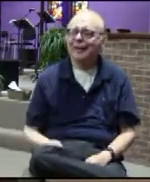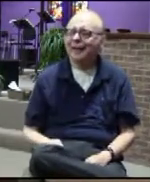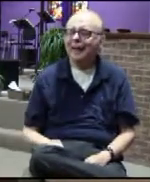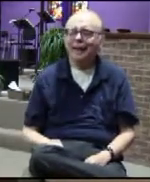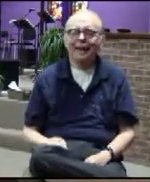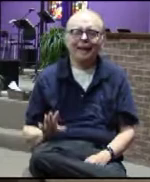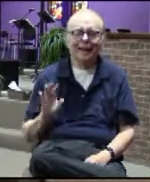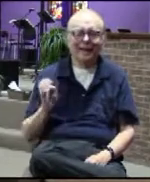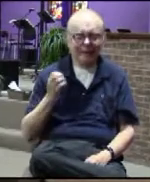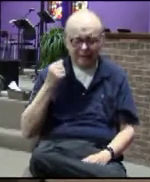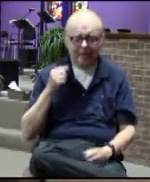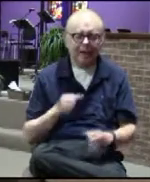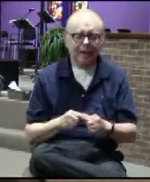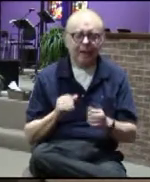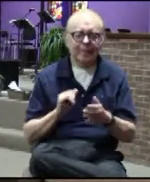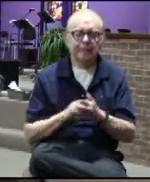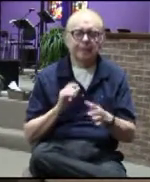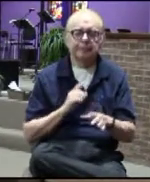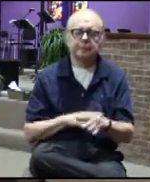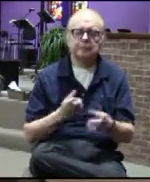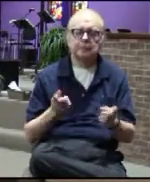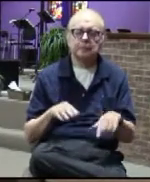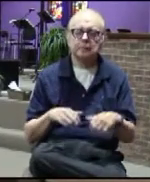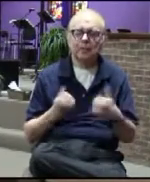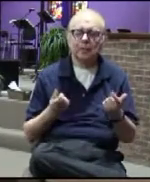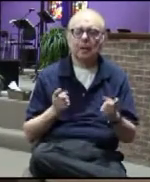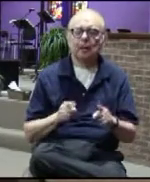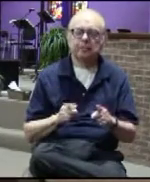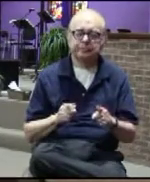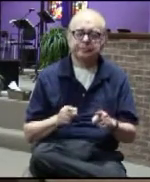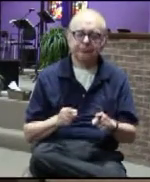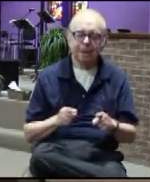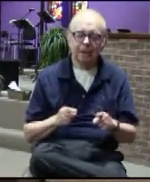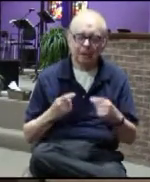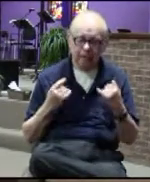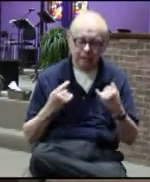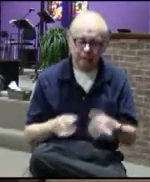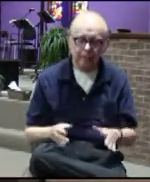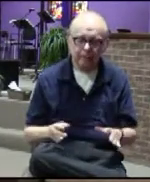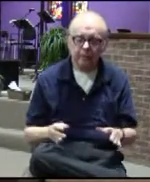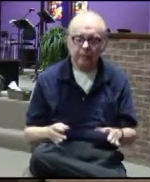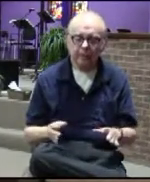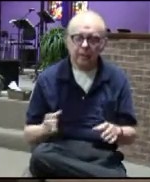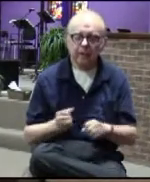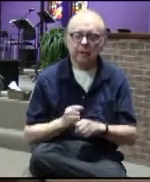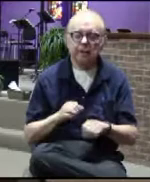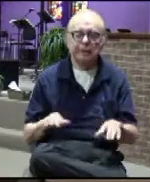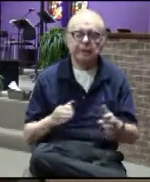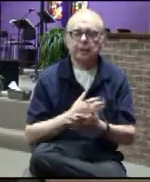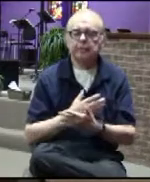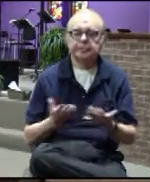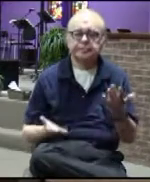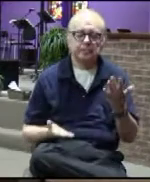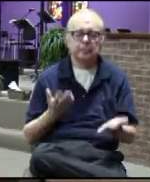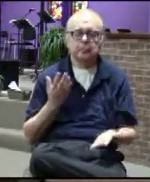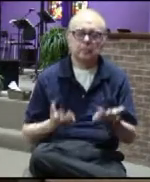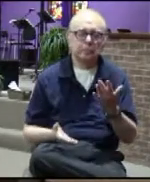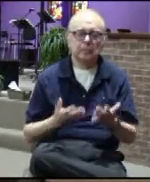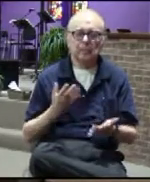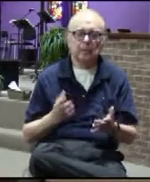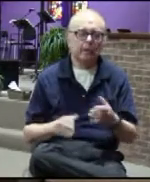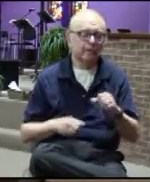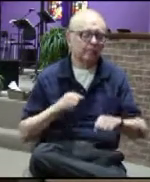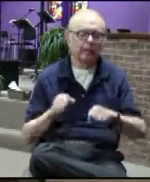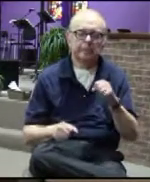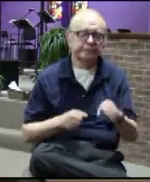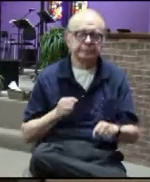do you ever remember that point in time in your life when you finally finally did something maybe it was ride a bike